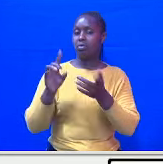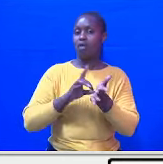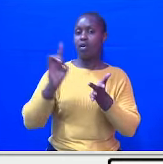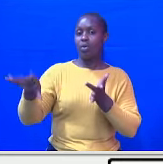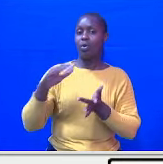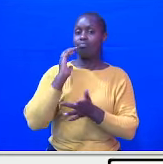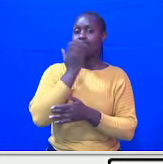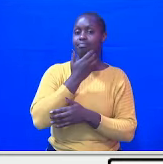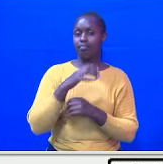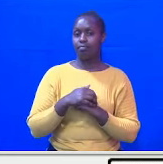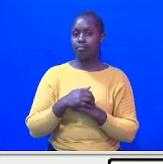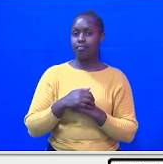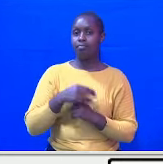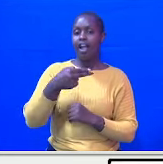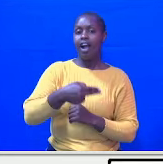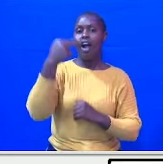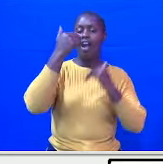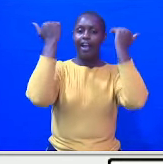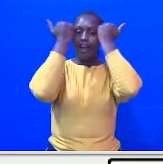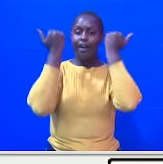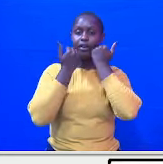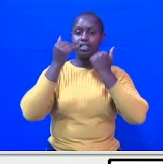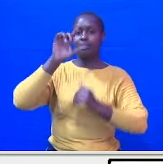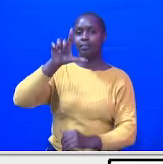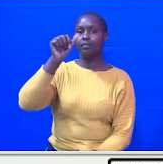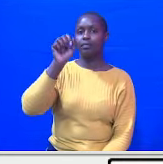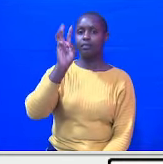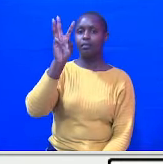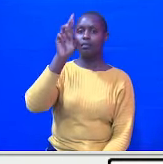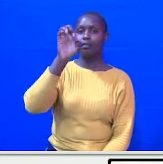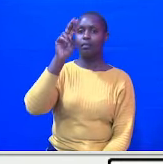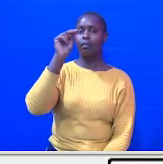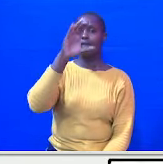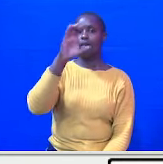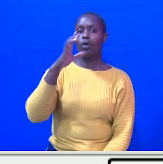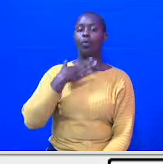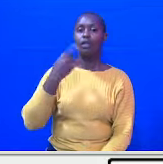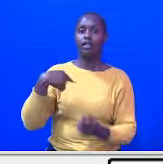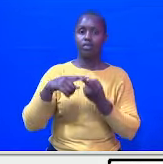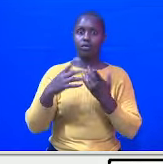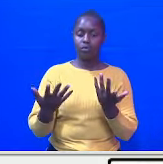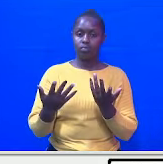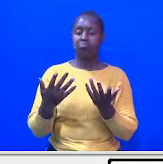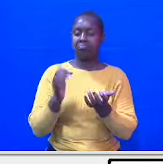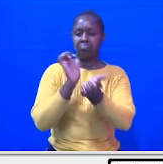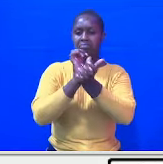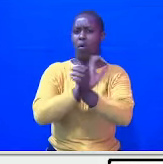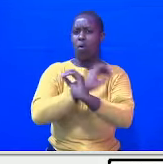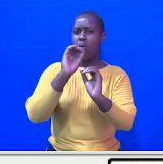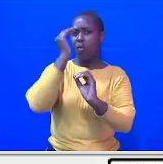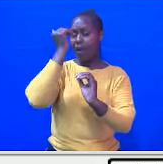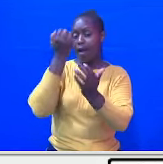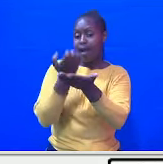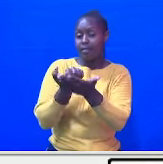According to High Court Judge Lawrence Mugambi, there is no need to detain the three for lack of evidence in relation to the